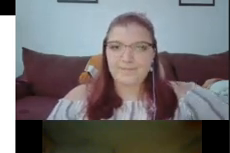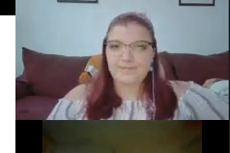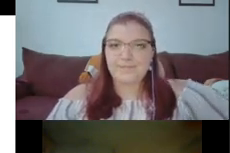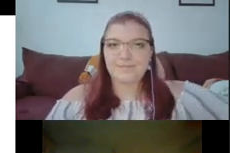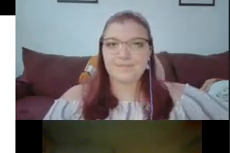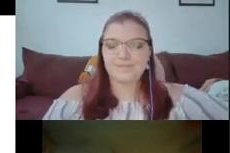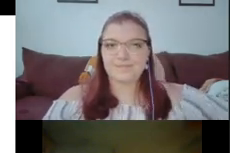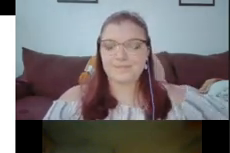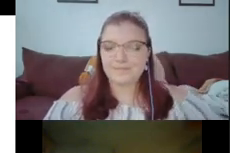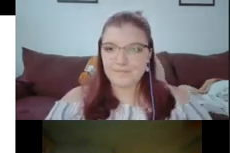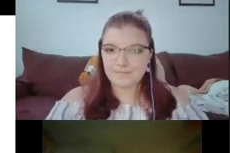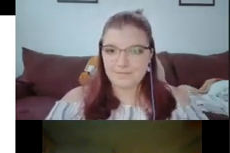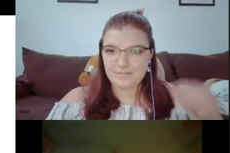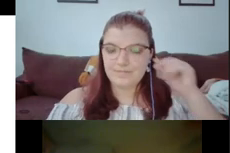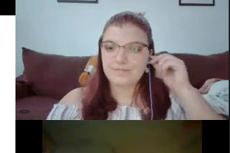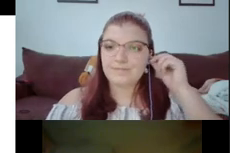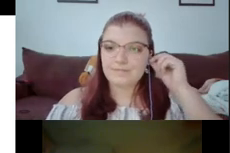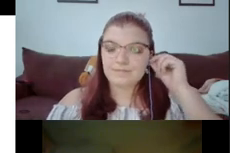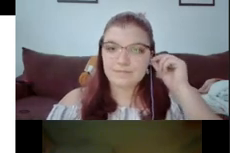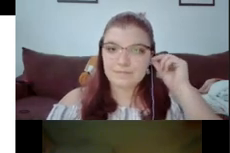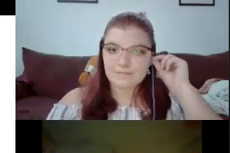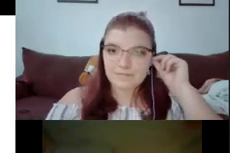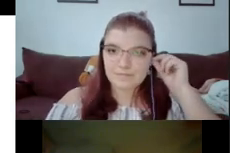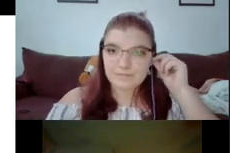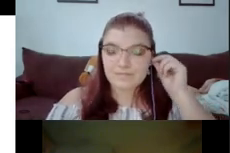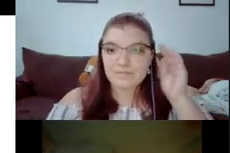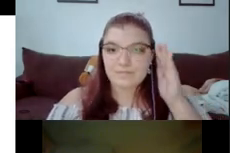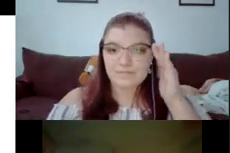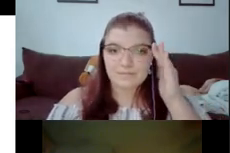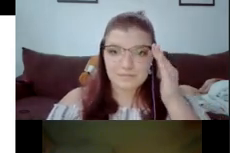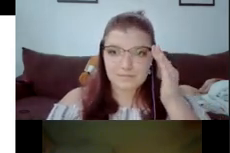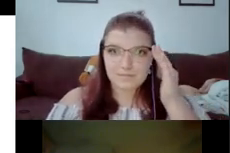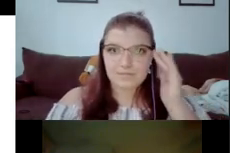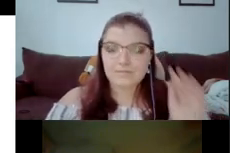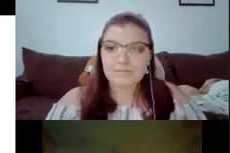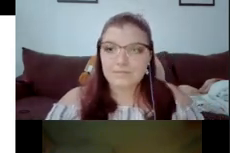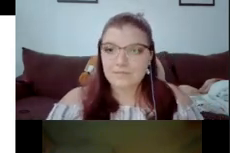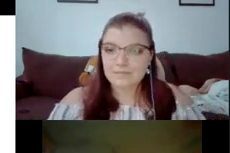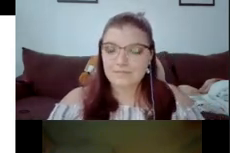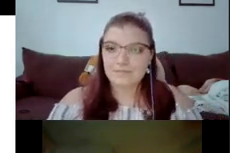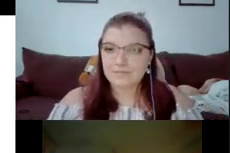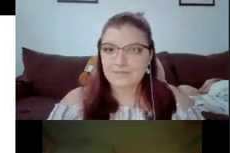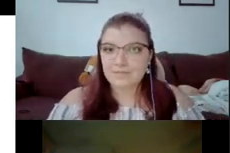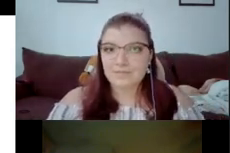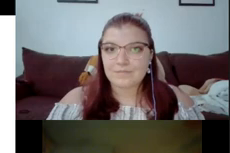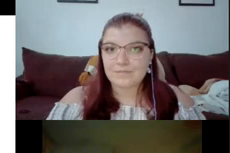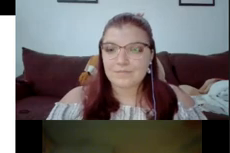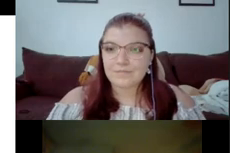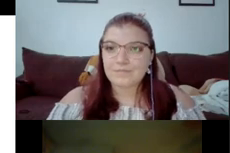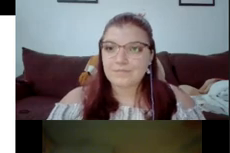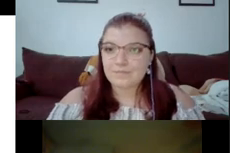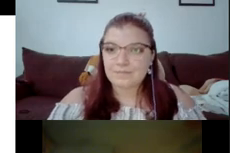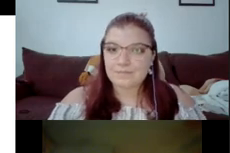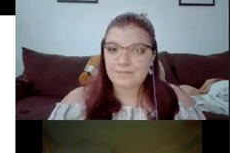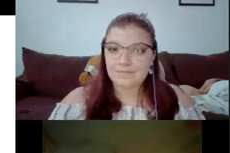another near-death experience, it was really on the ropes. And it was, the trustees were considering closing it